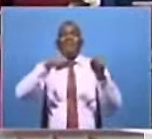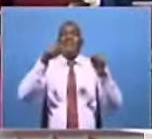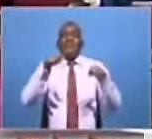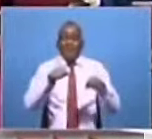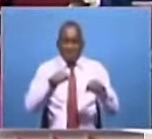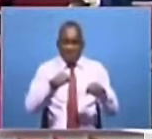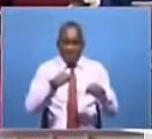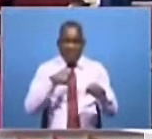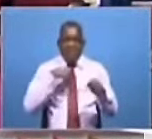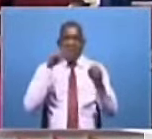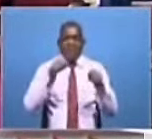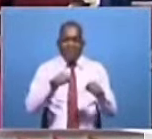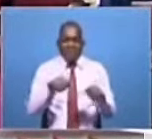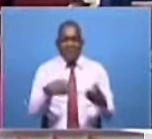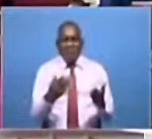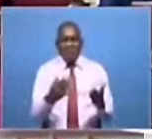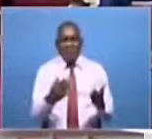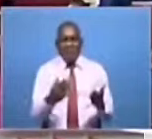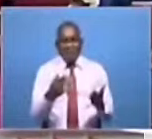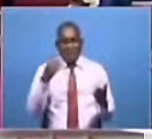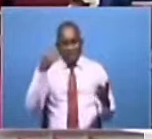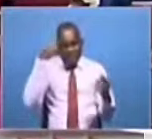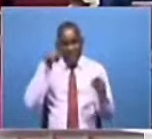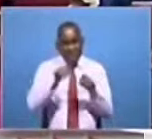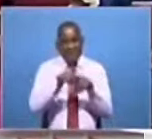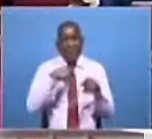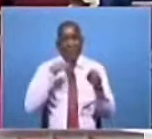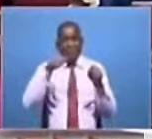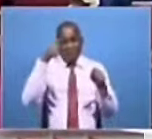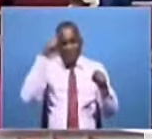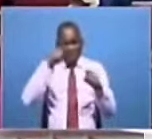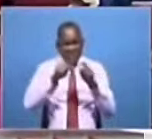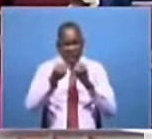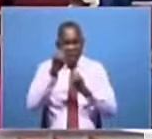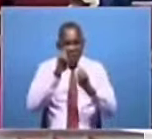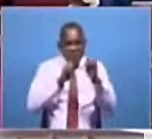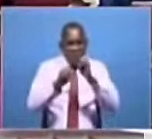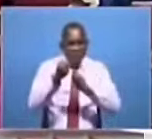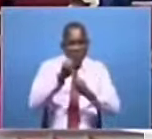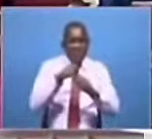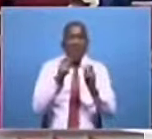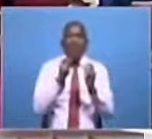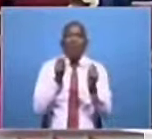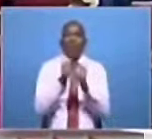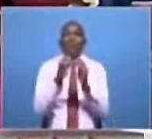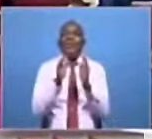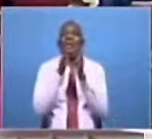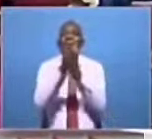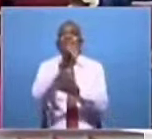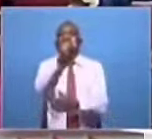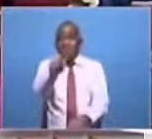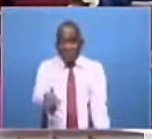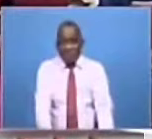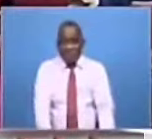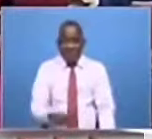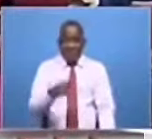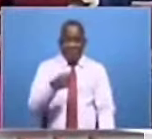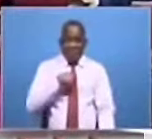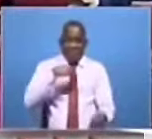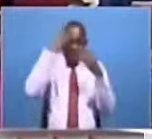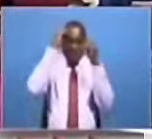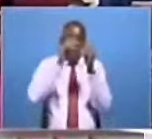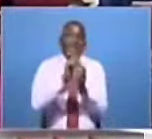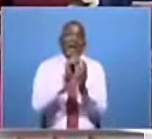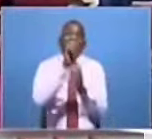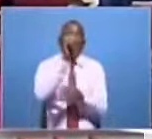even come to that, I could do that evaluation without asking you a question. I chose to ask